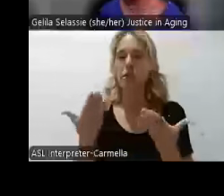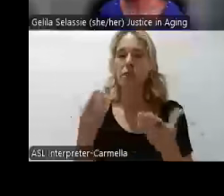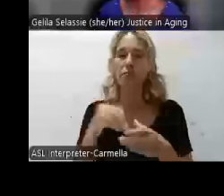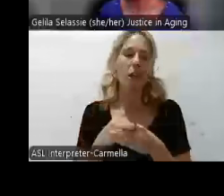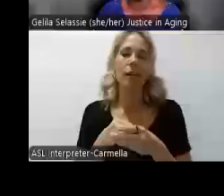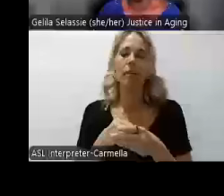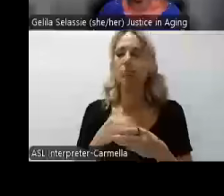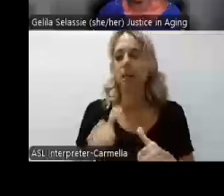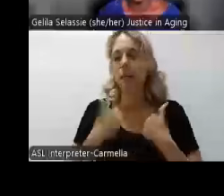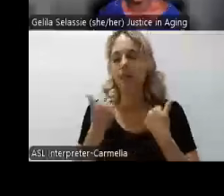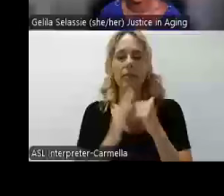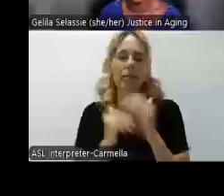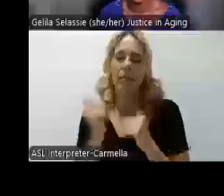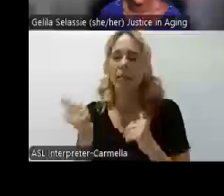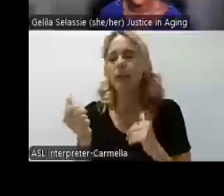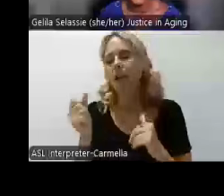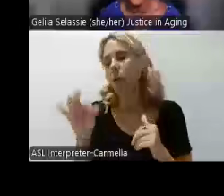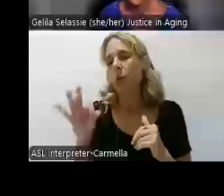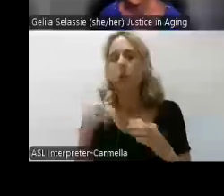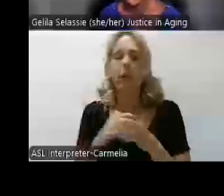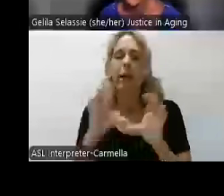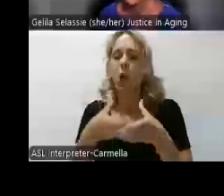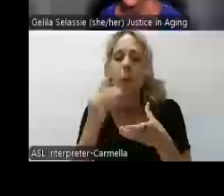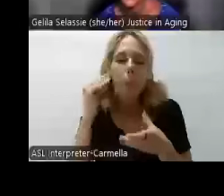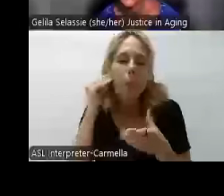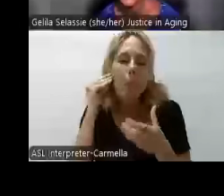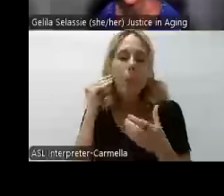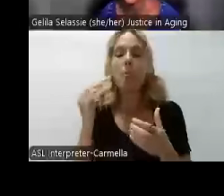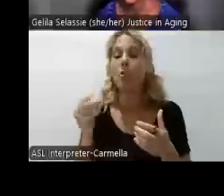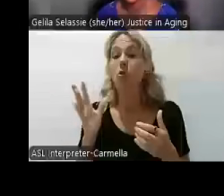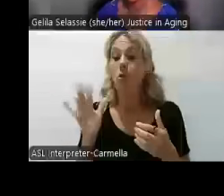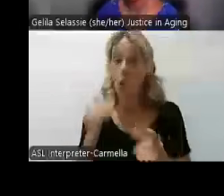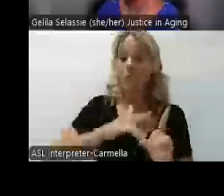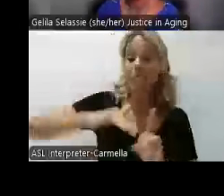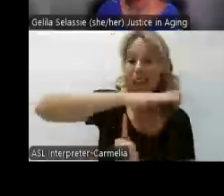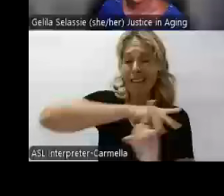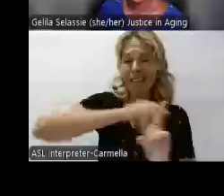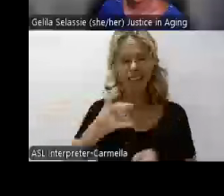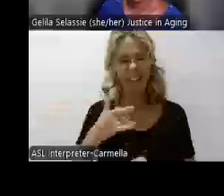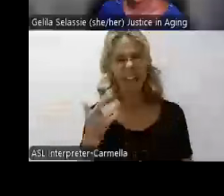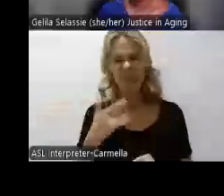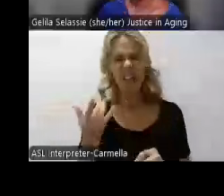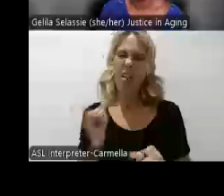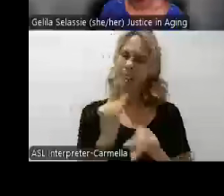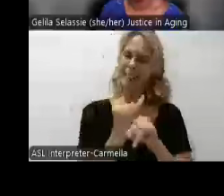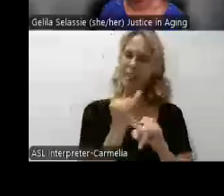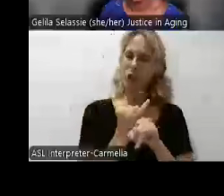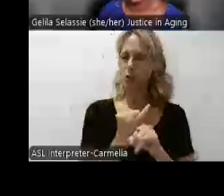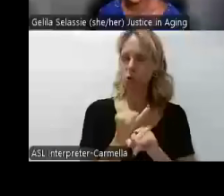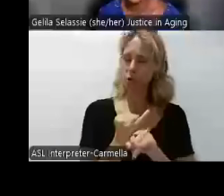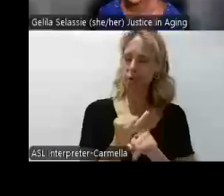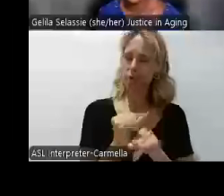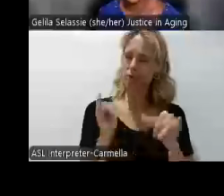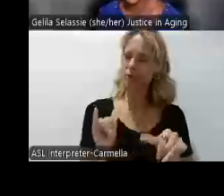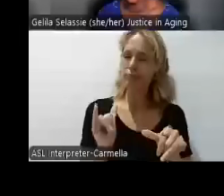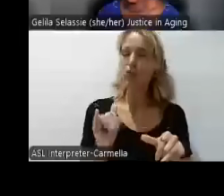living facility, or they might be receiving services in a group home. And so those settings can feel institutional. So these